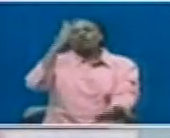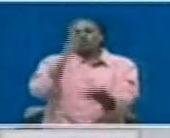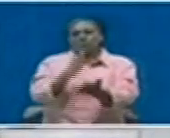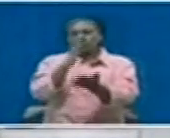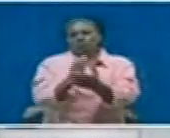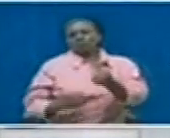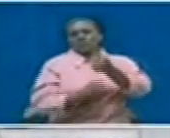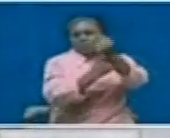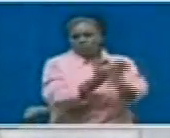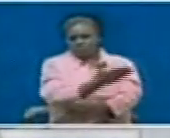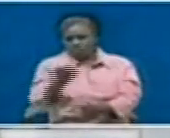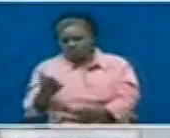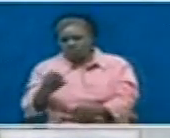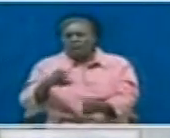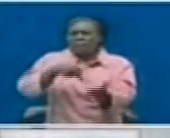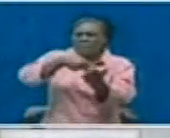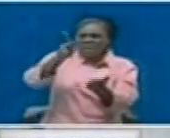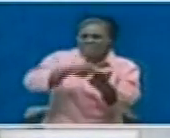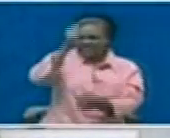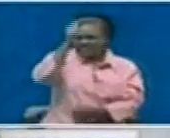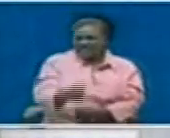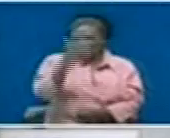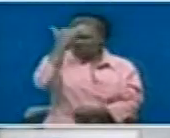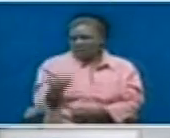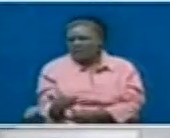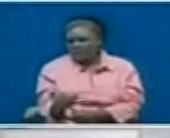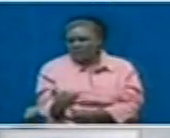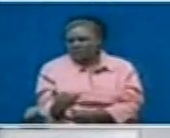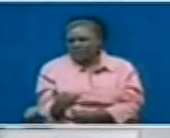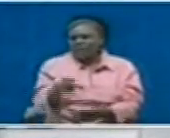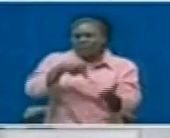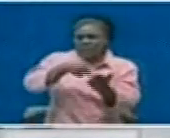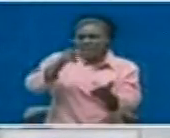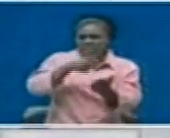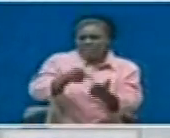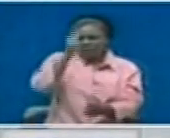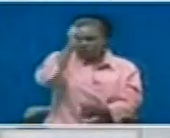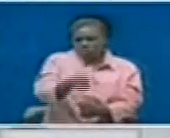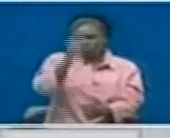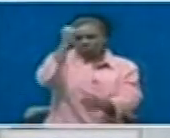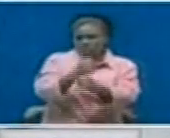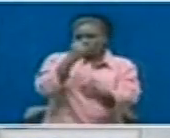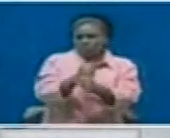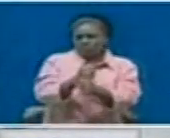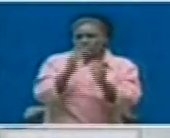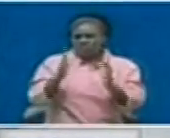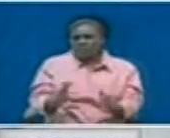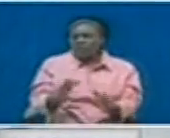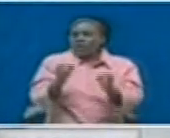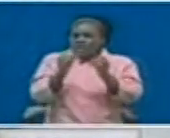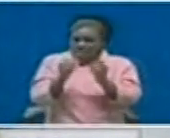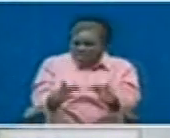them. Why are we paying judges salaries? You know, why are we paying judicial staff salaries if